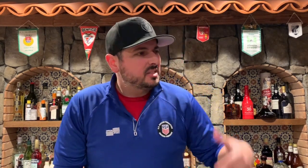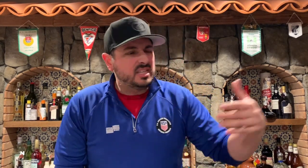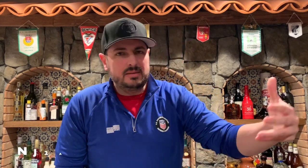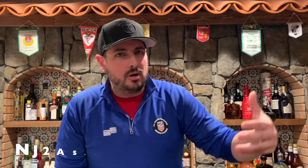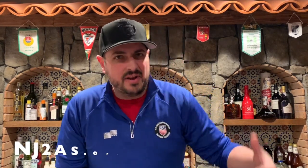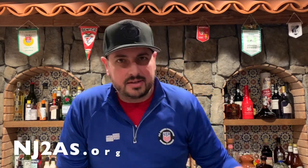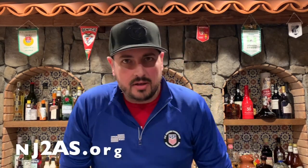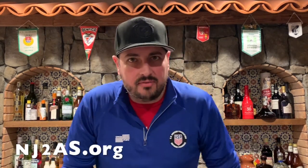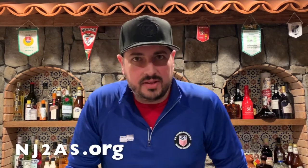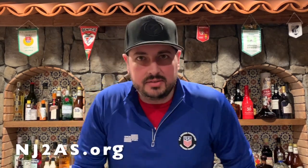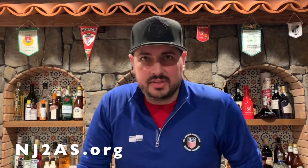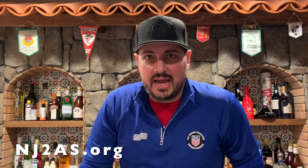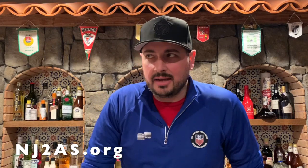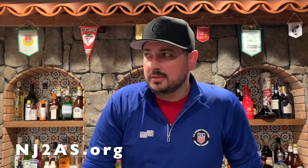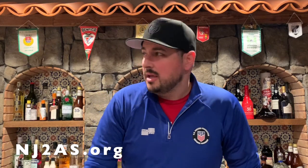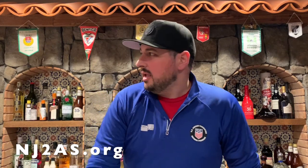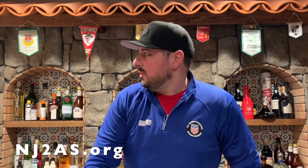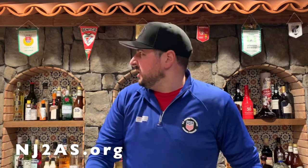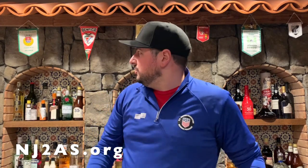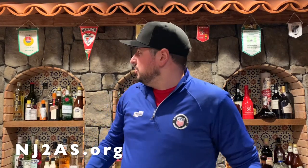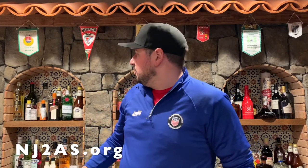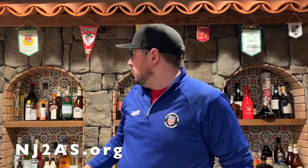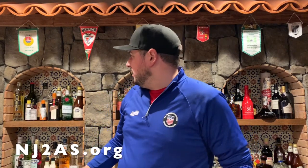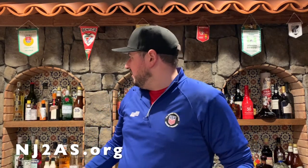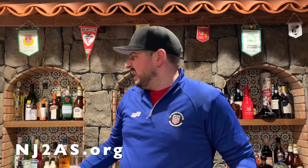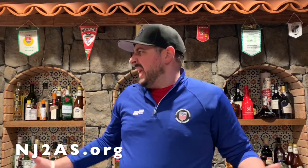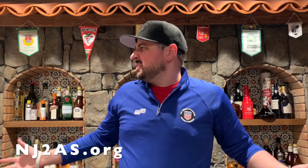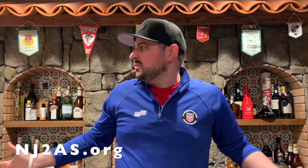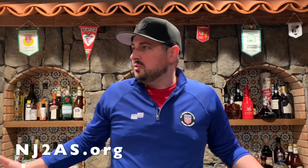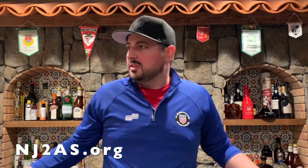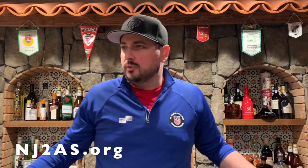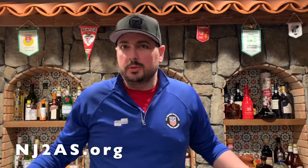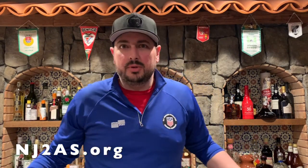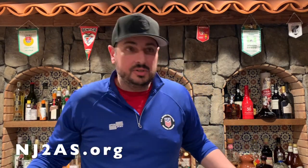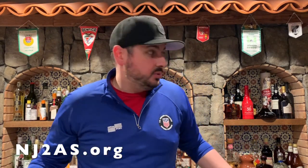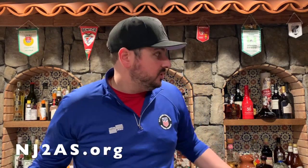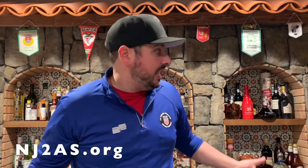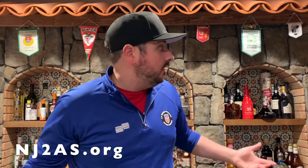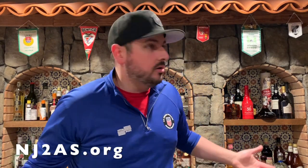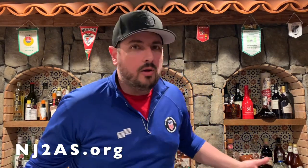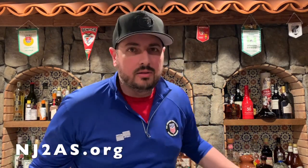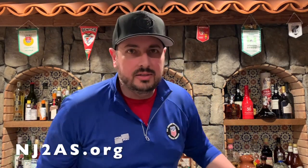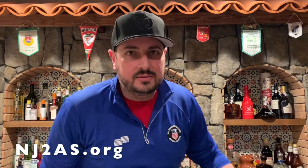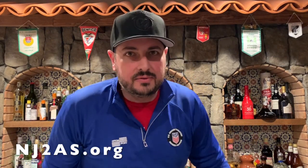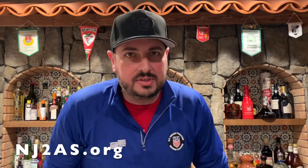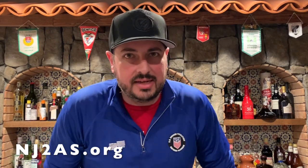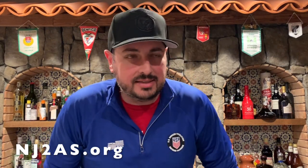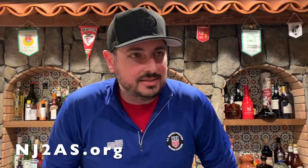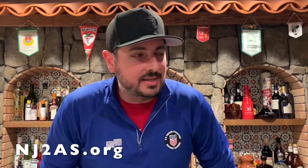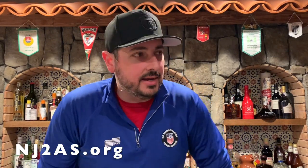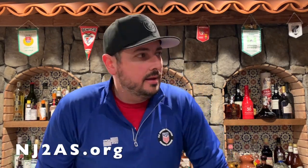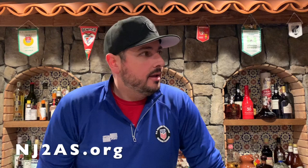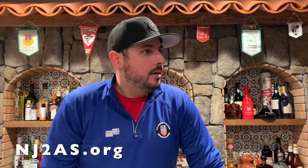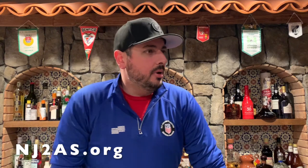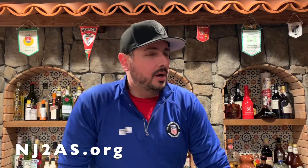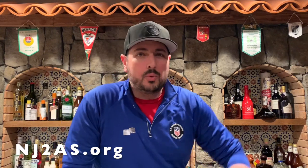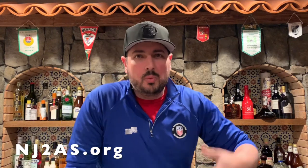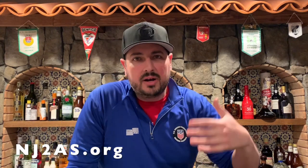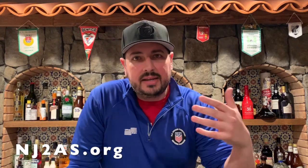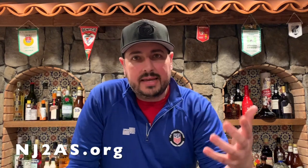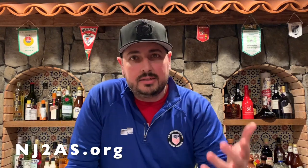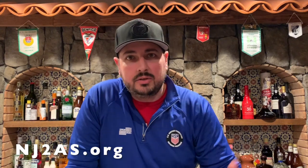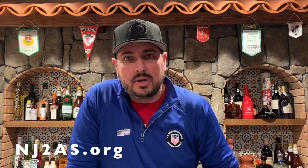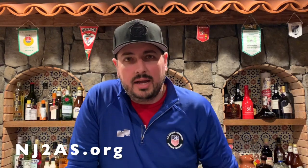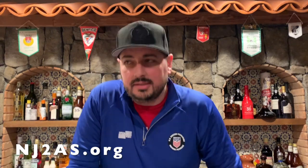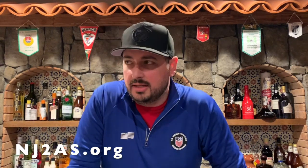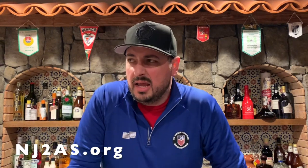and scheme our next offensive attacks. We get to enjoy one of the last few civil liberties, which is alcohol in this forsaken state. But we